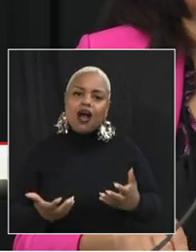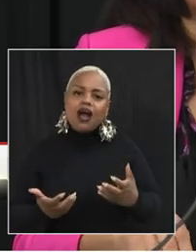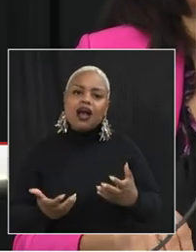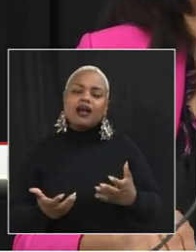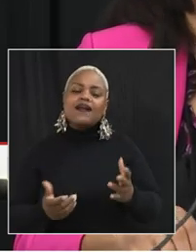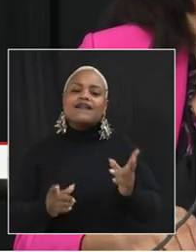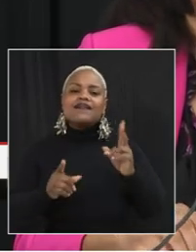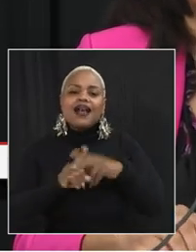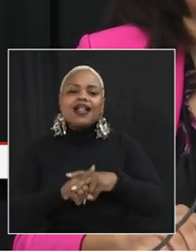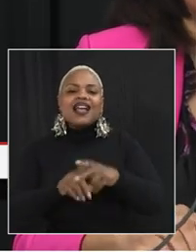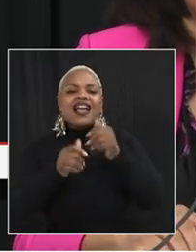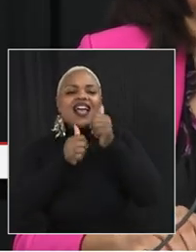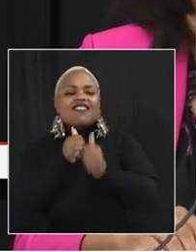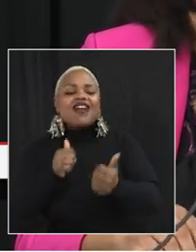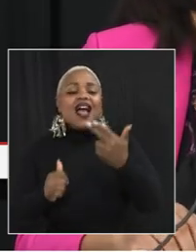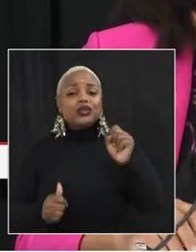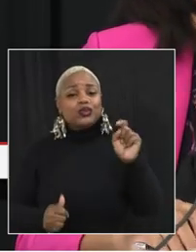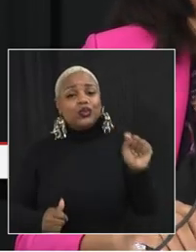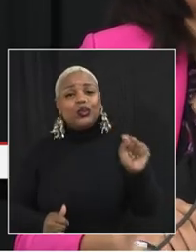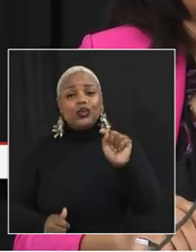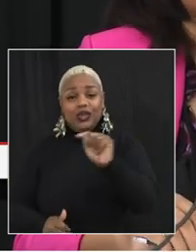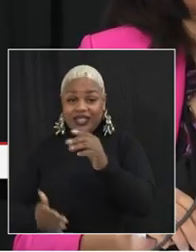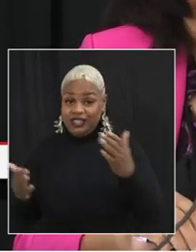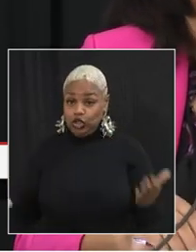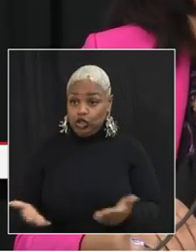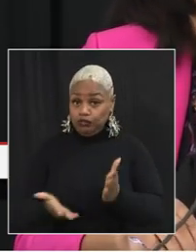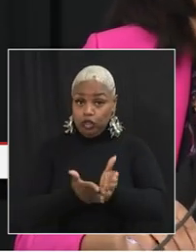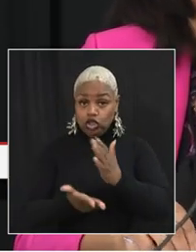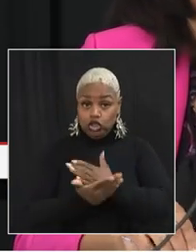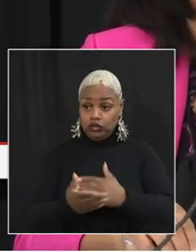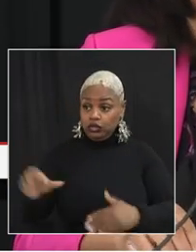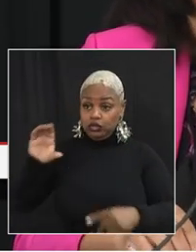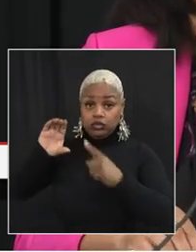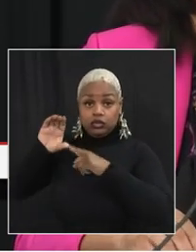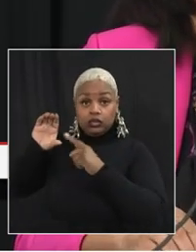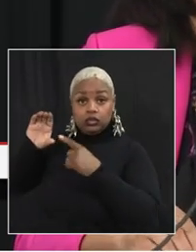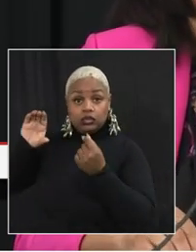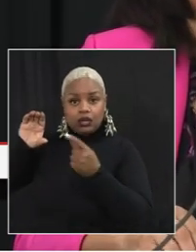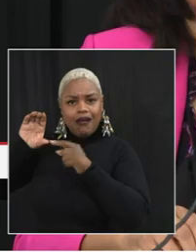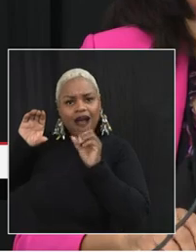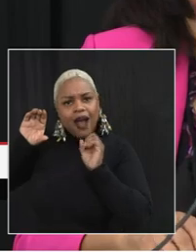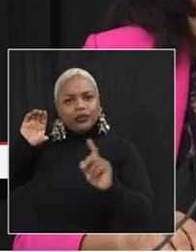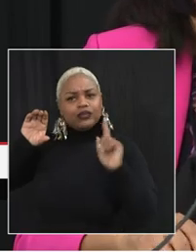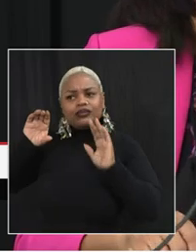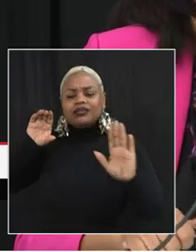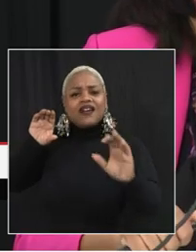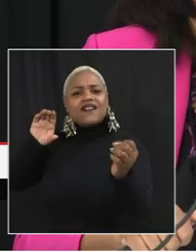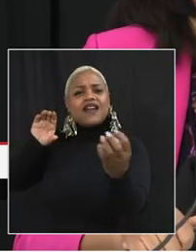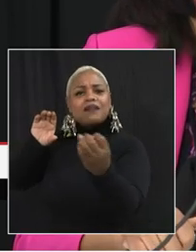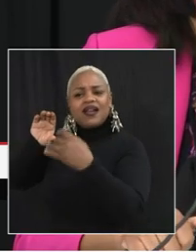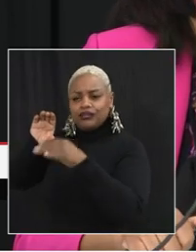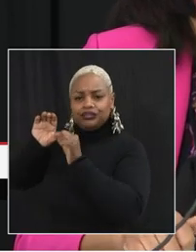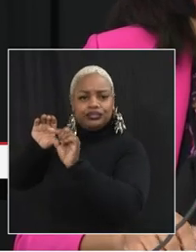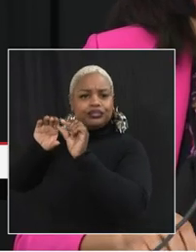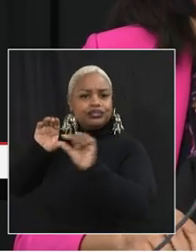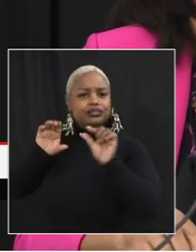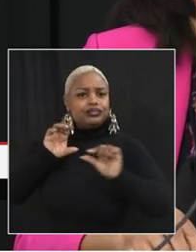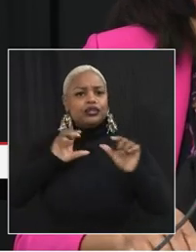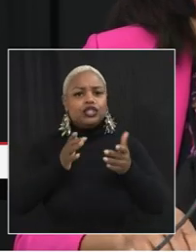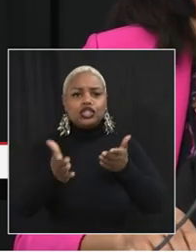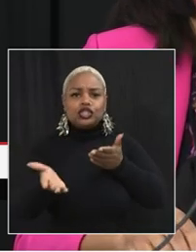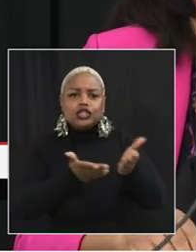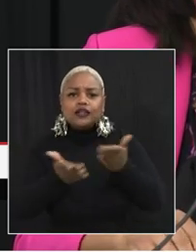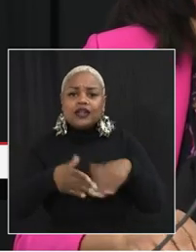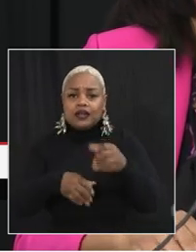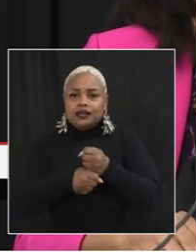And these budget forums are really good ways to give us feedback when we expand services to recognize that we're doing so